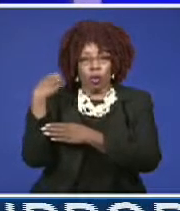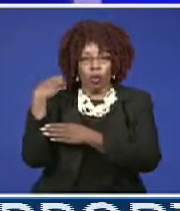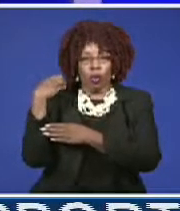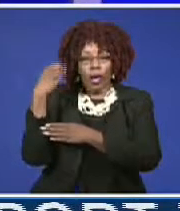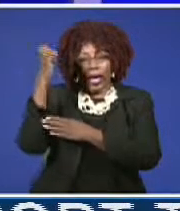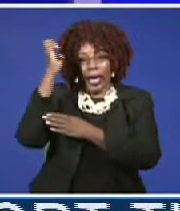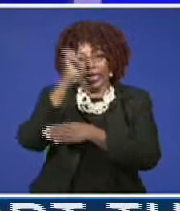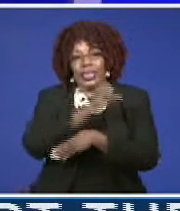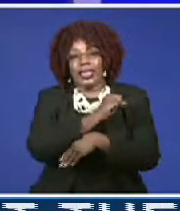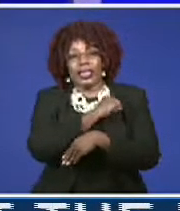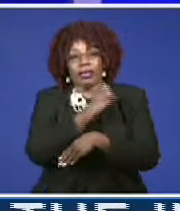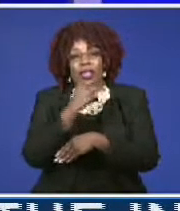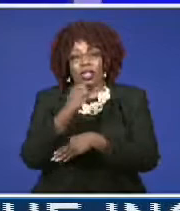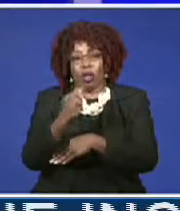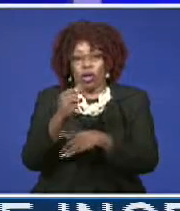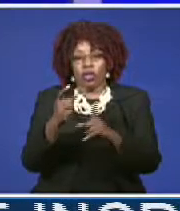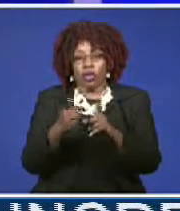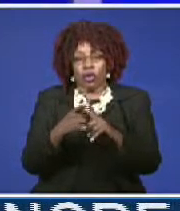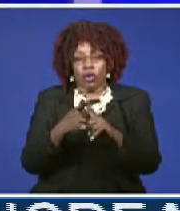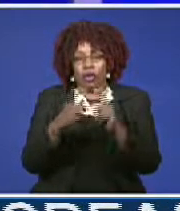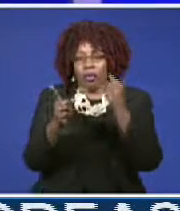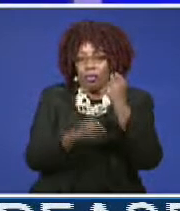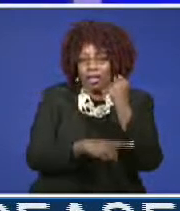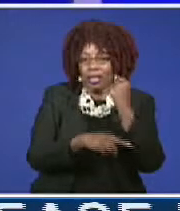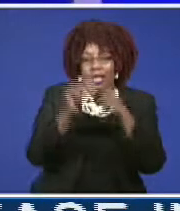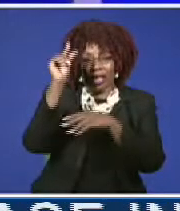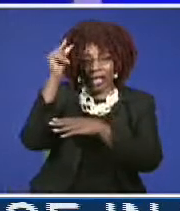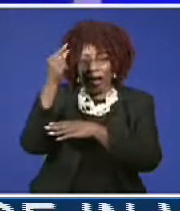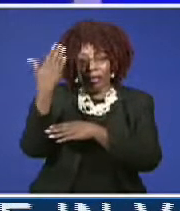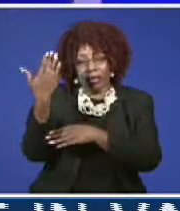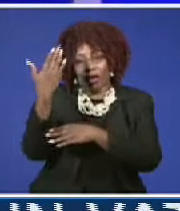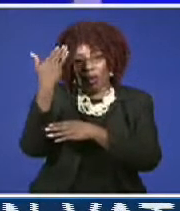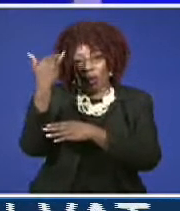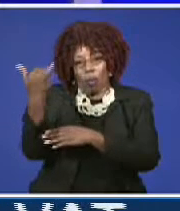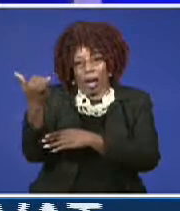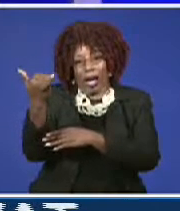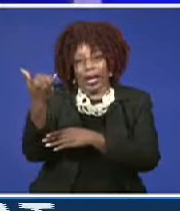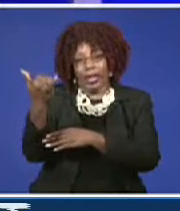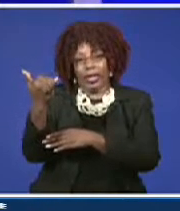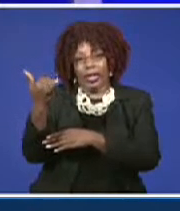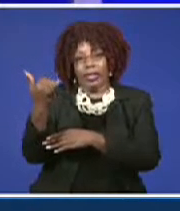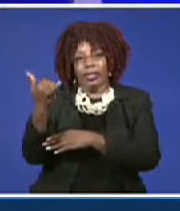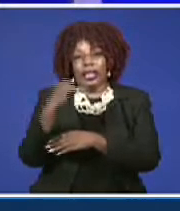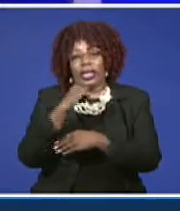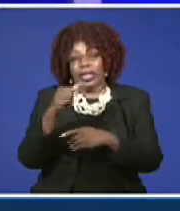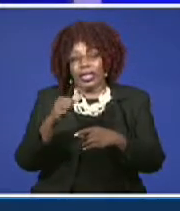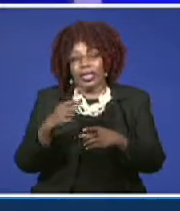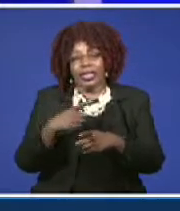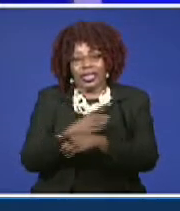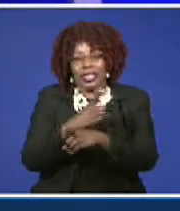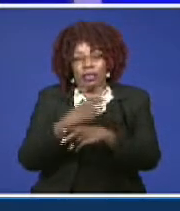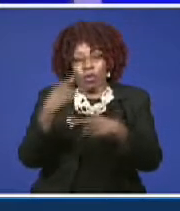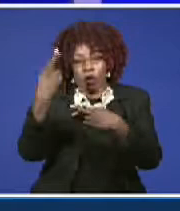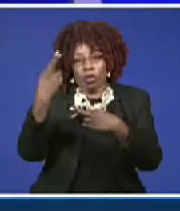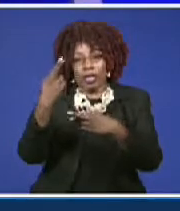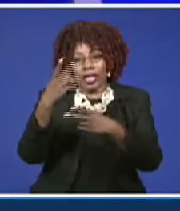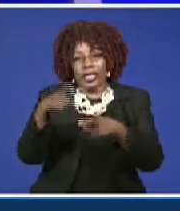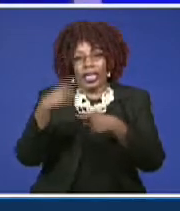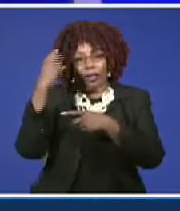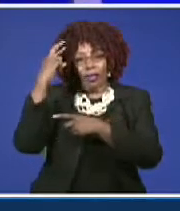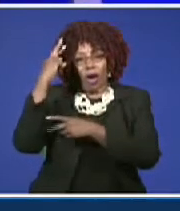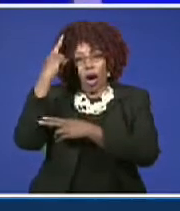the intent is not to bash the government. He explains why they oppose, but says they can change if given a